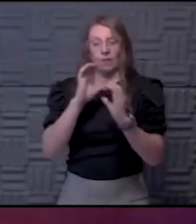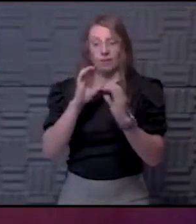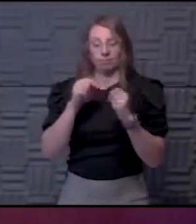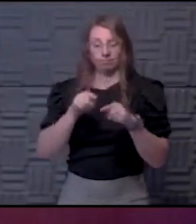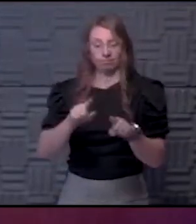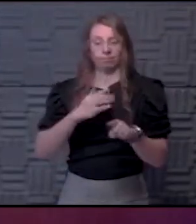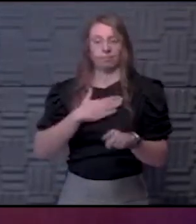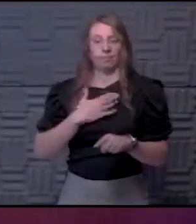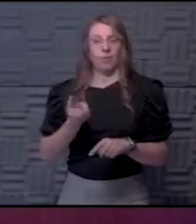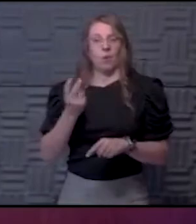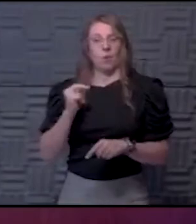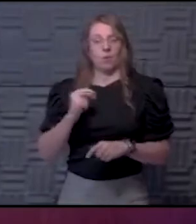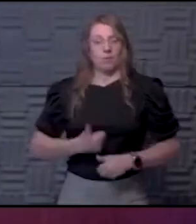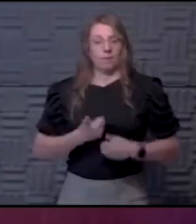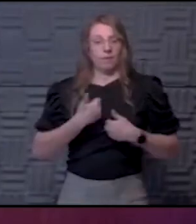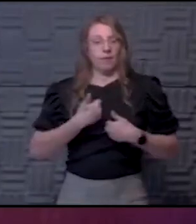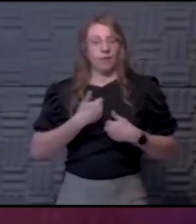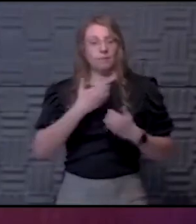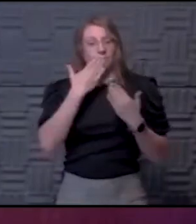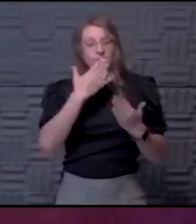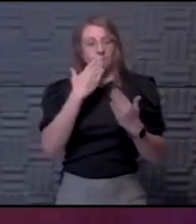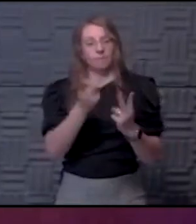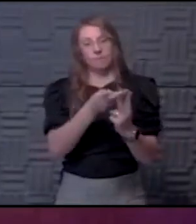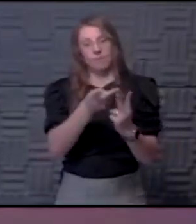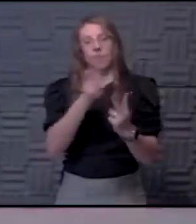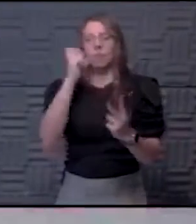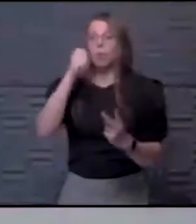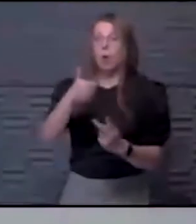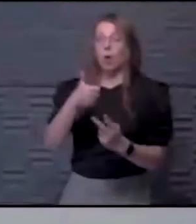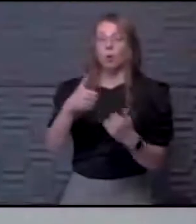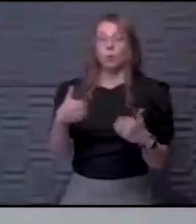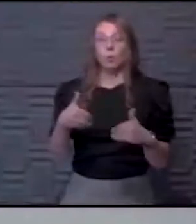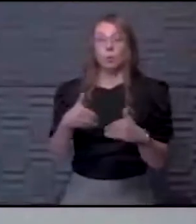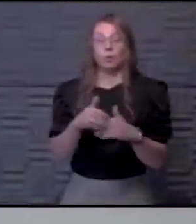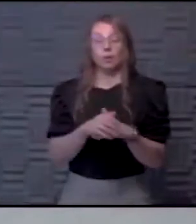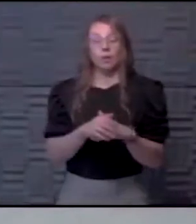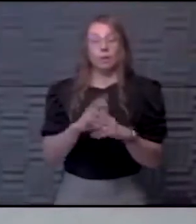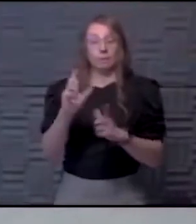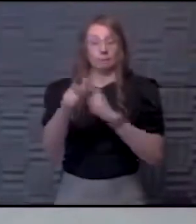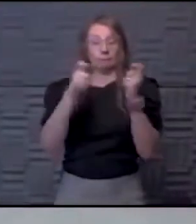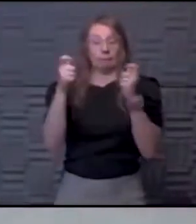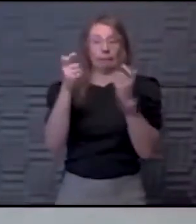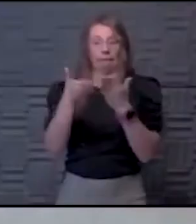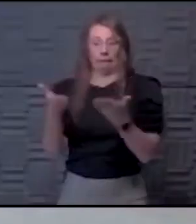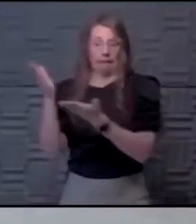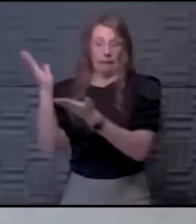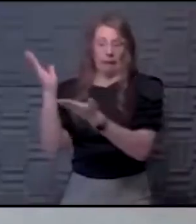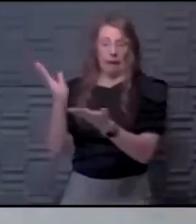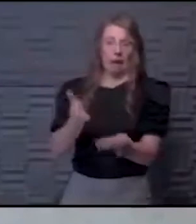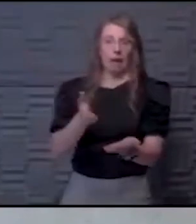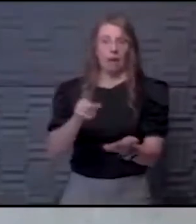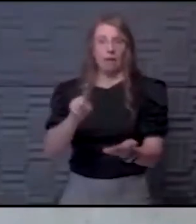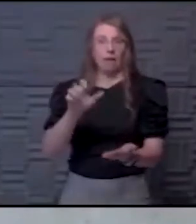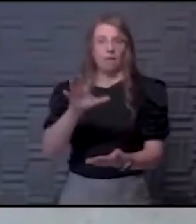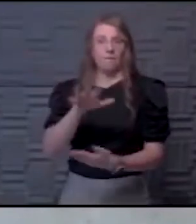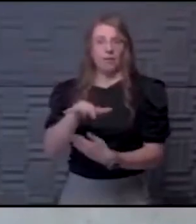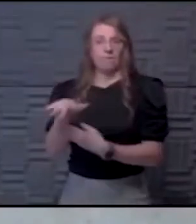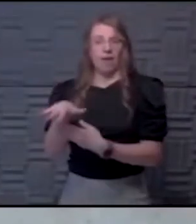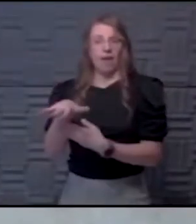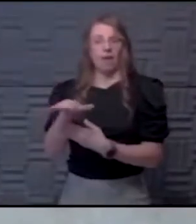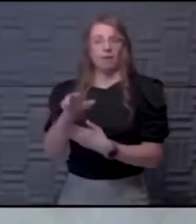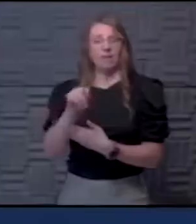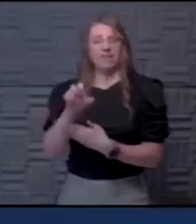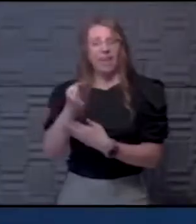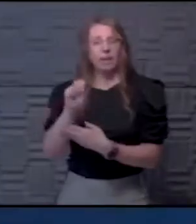am thankful to both of you. Tomorrow, a huge spectacle is headed this way. It's 155 tons